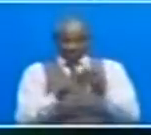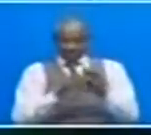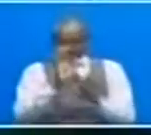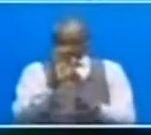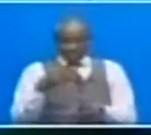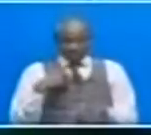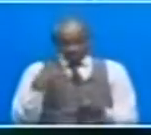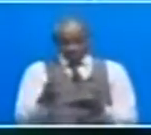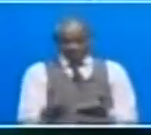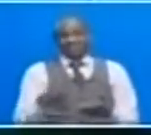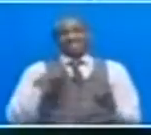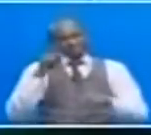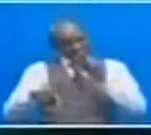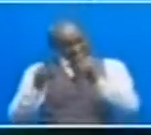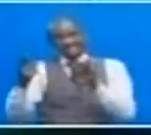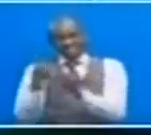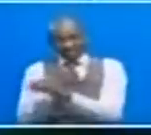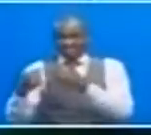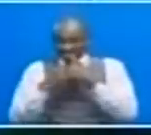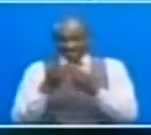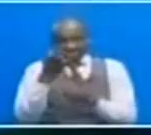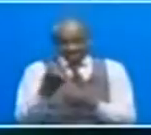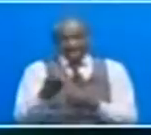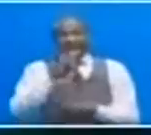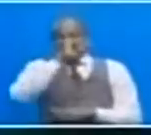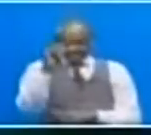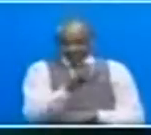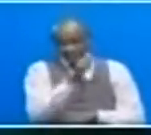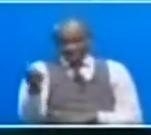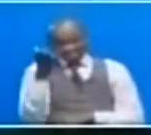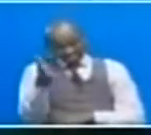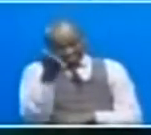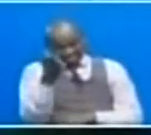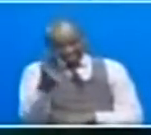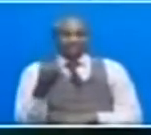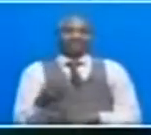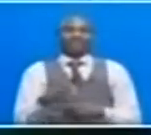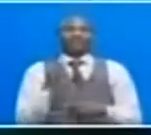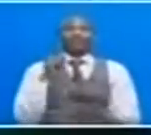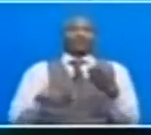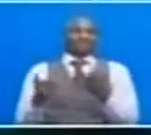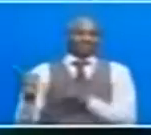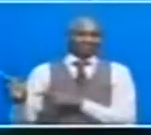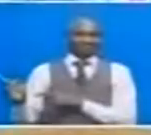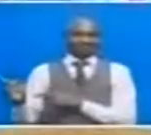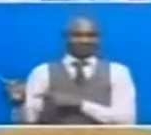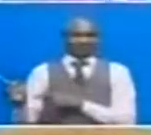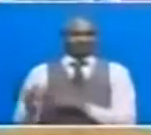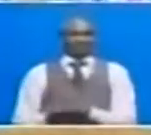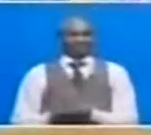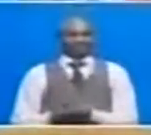participants were required to go through various obstacles. Hassan Juma attended the event and filed the following report.